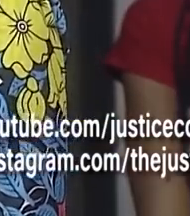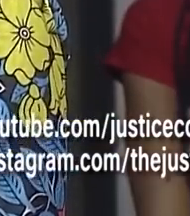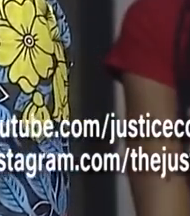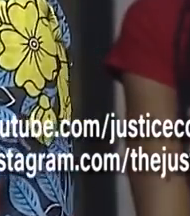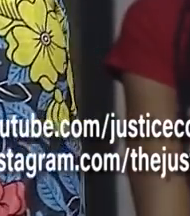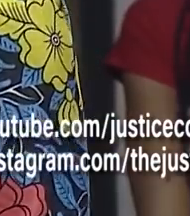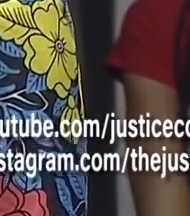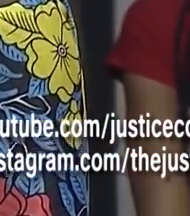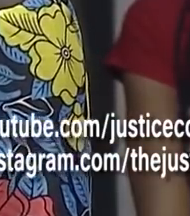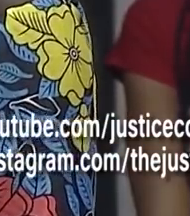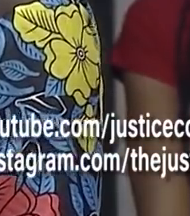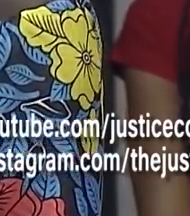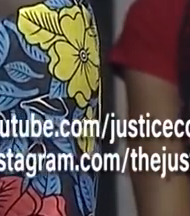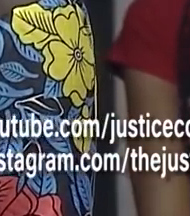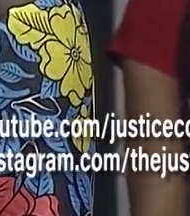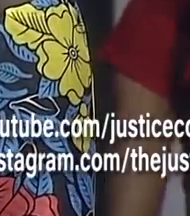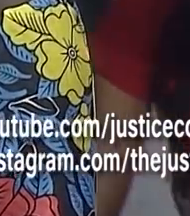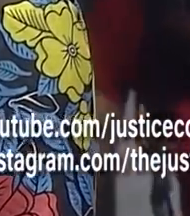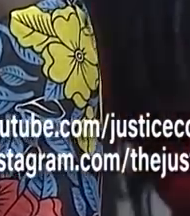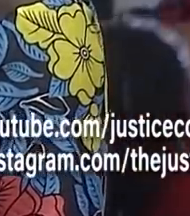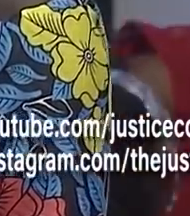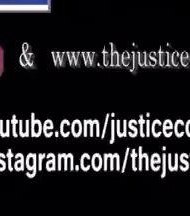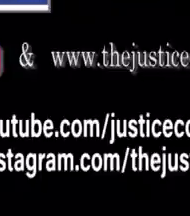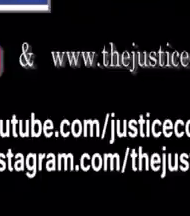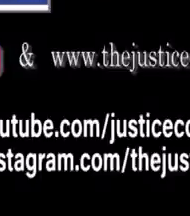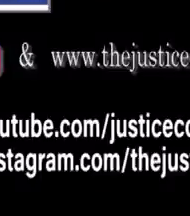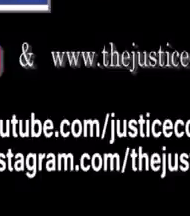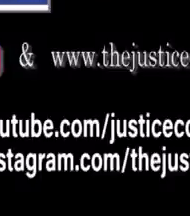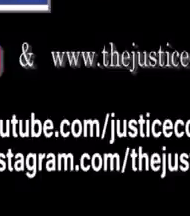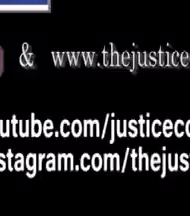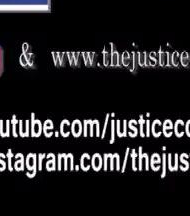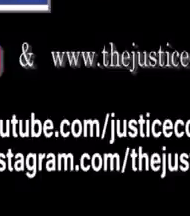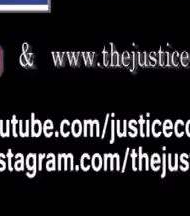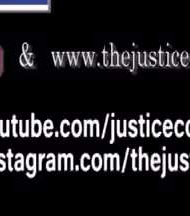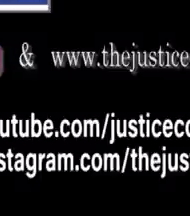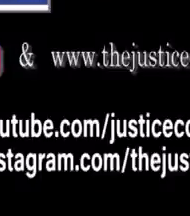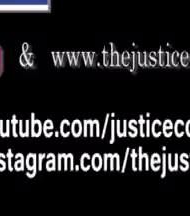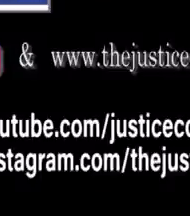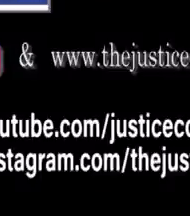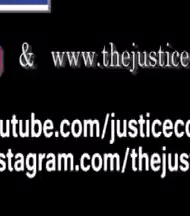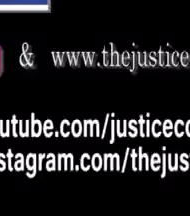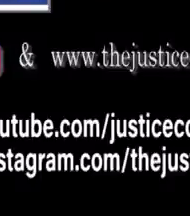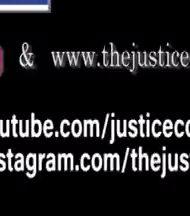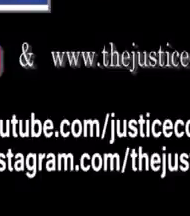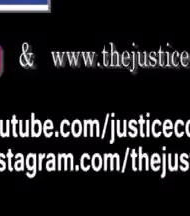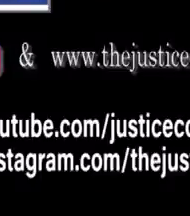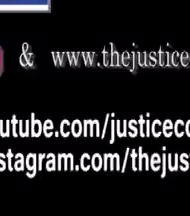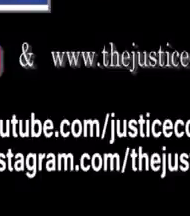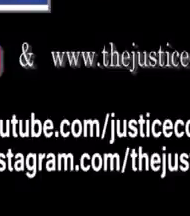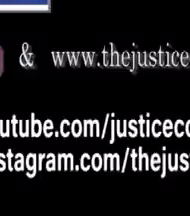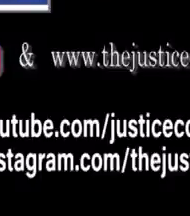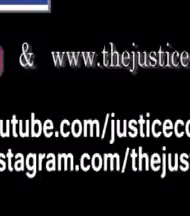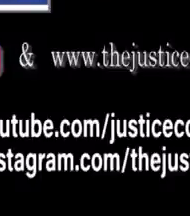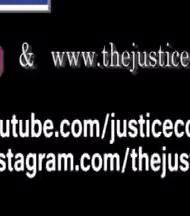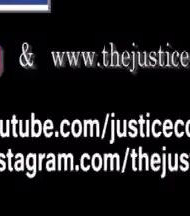now. Person one picking. I do go control. The dispute is real. And the judgment is